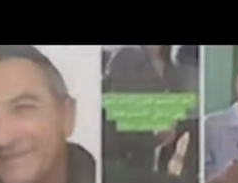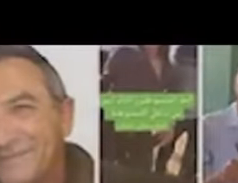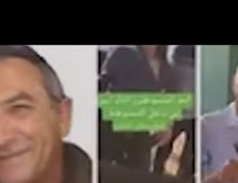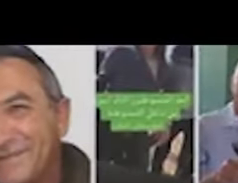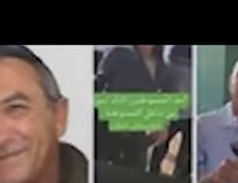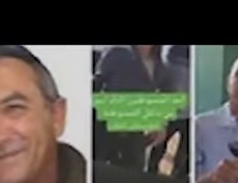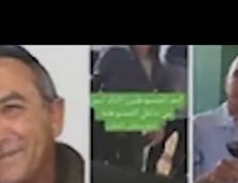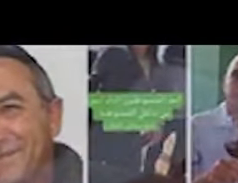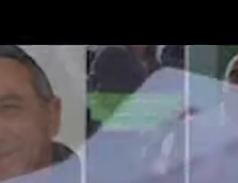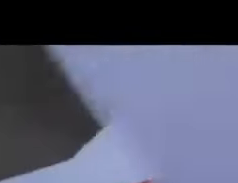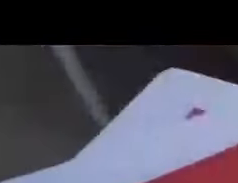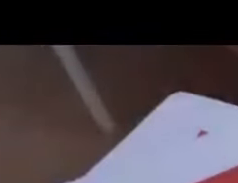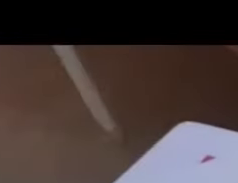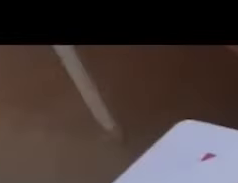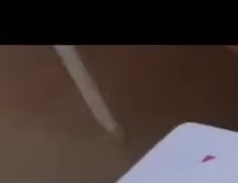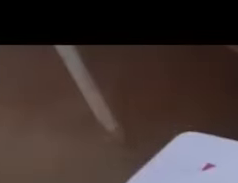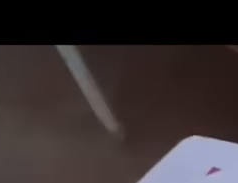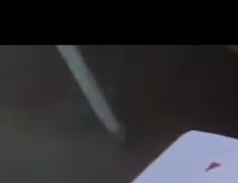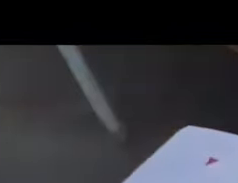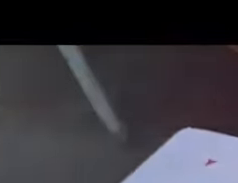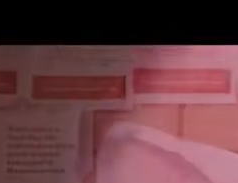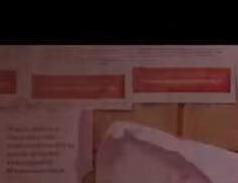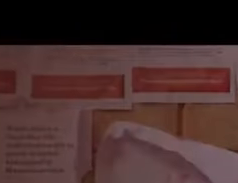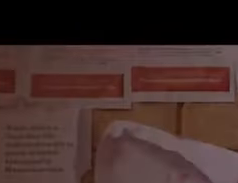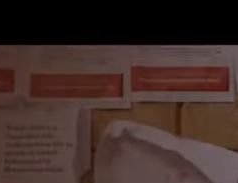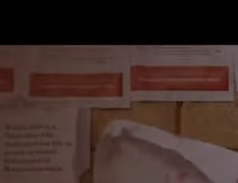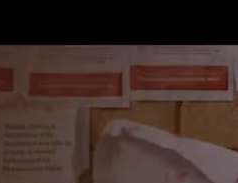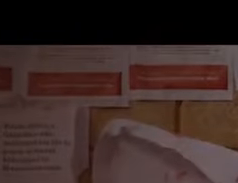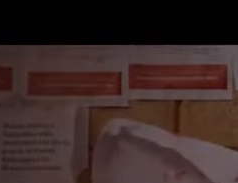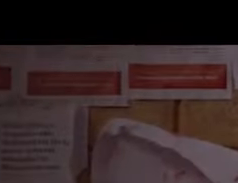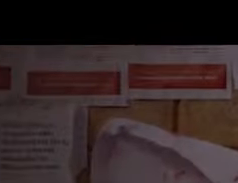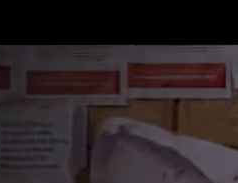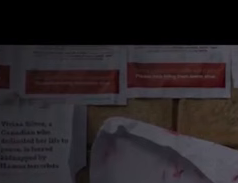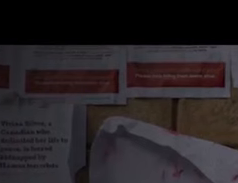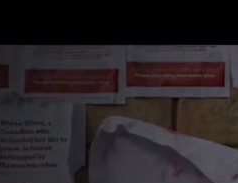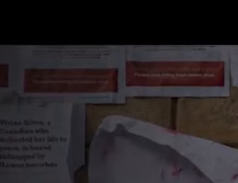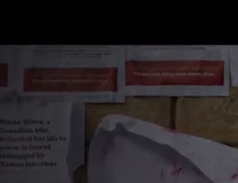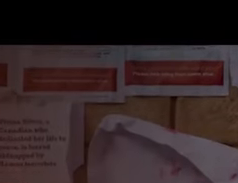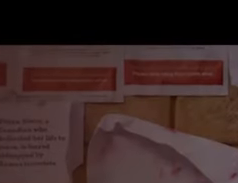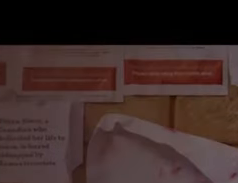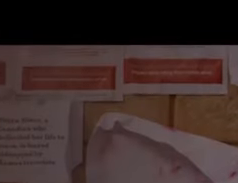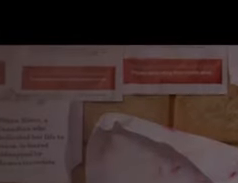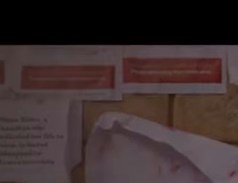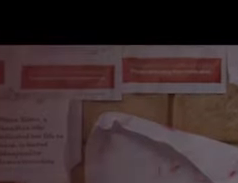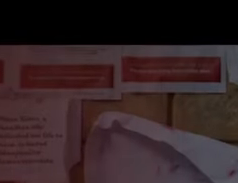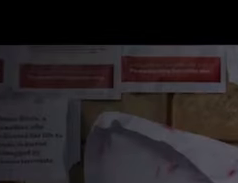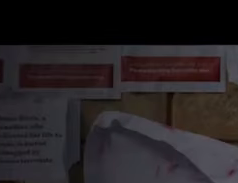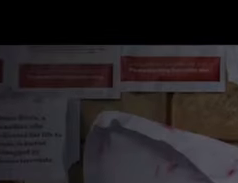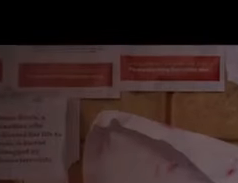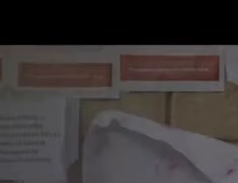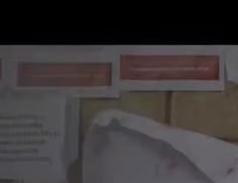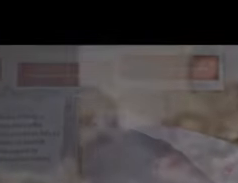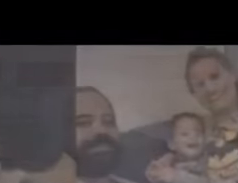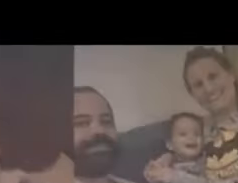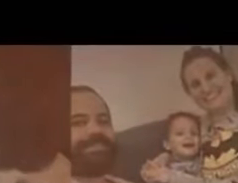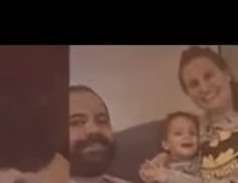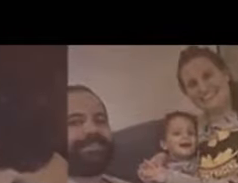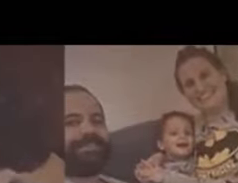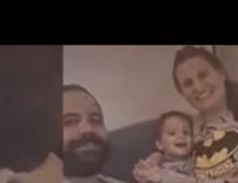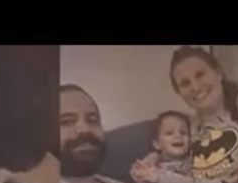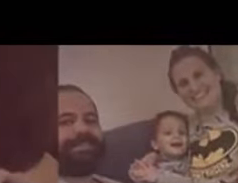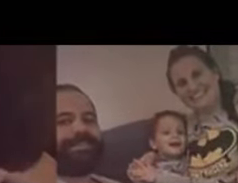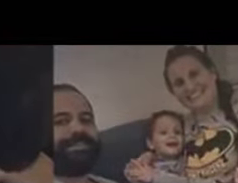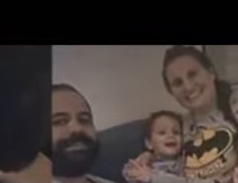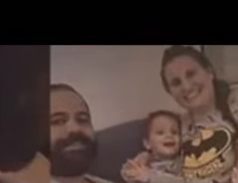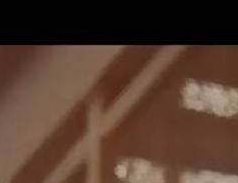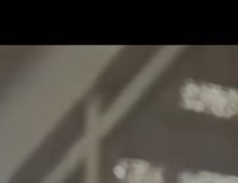They're our seniors. They're our infants. They're just like any college kid in any city in America, with